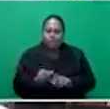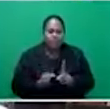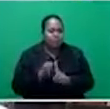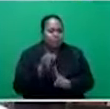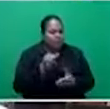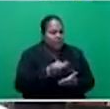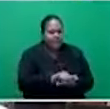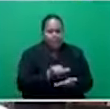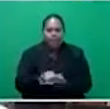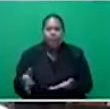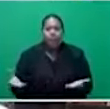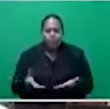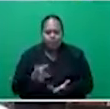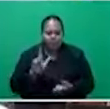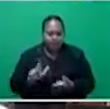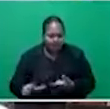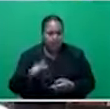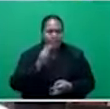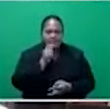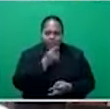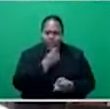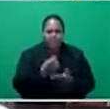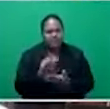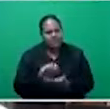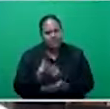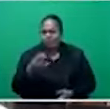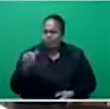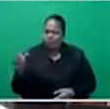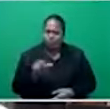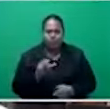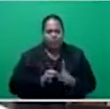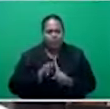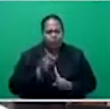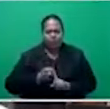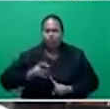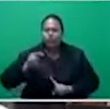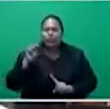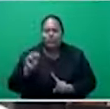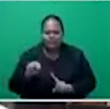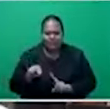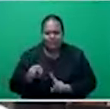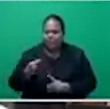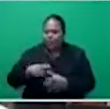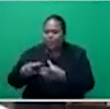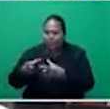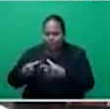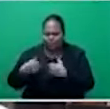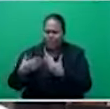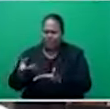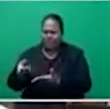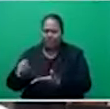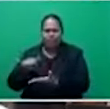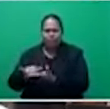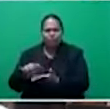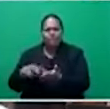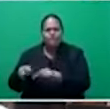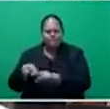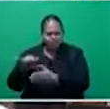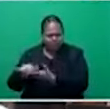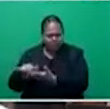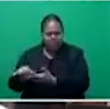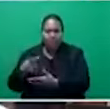improve the airport at Savasava. There is a real need to draw those synergies with those, in particular those 3 main airports that